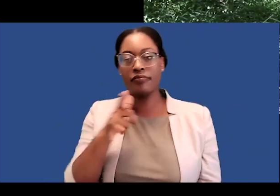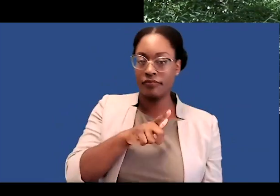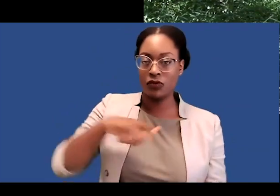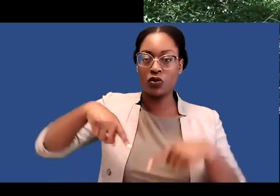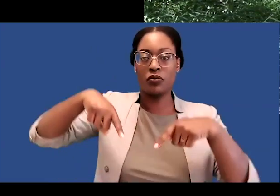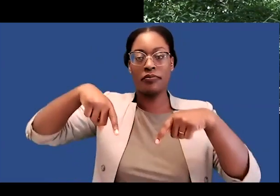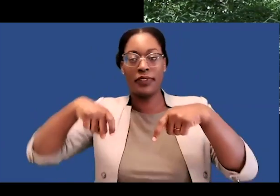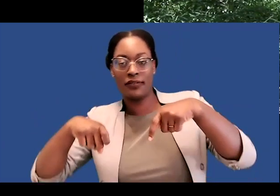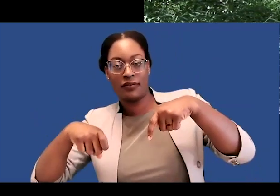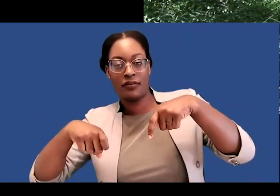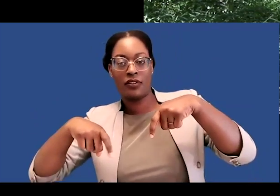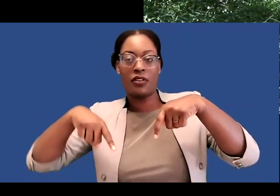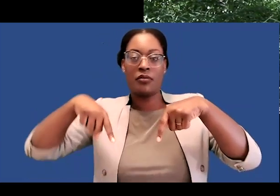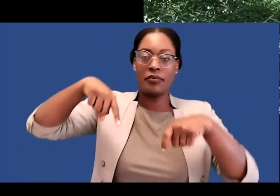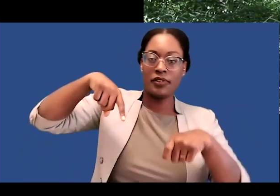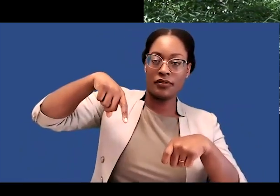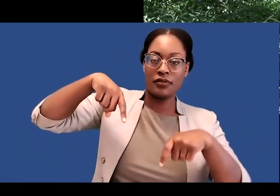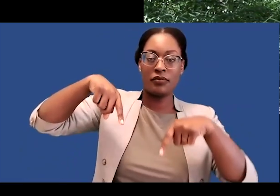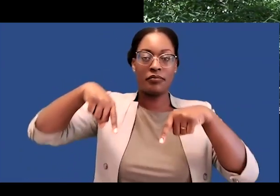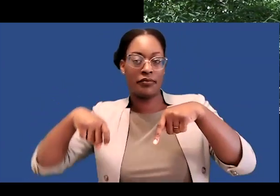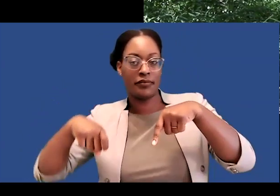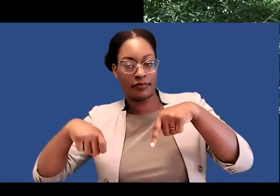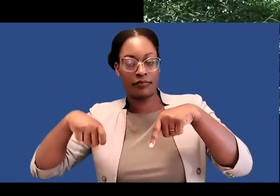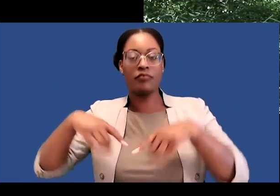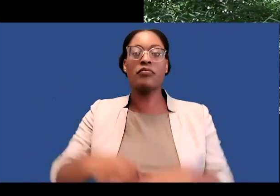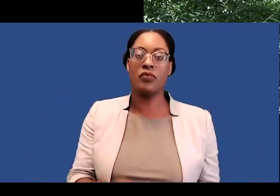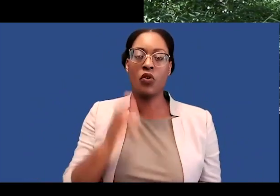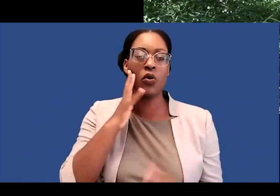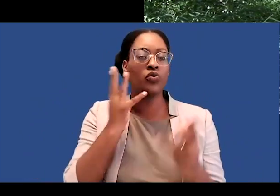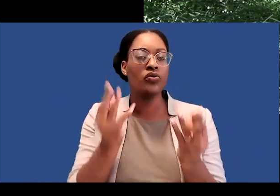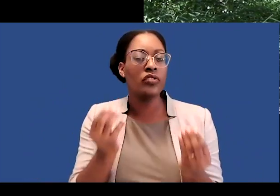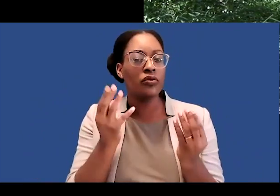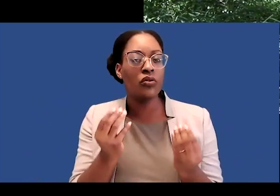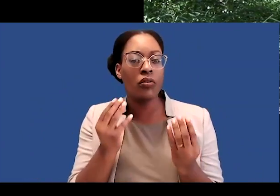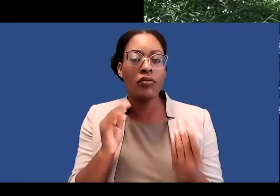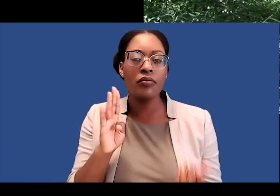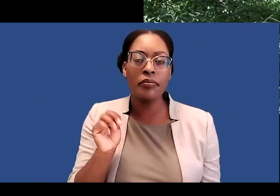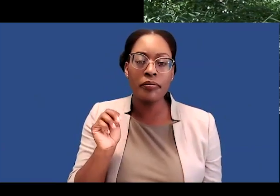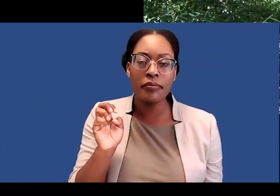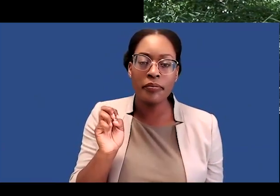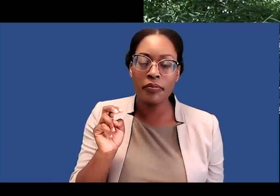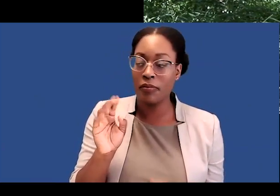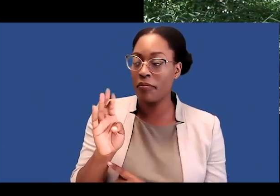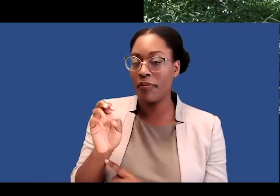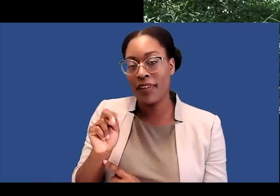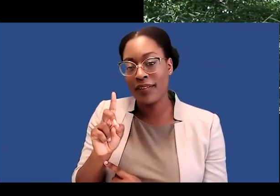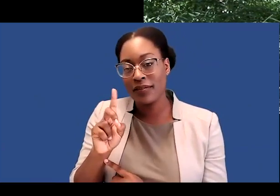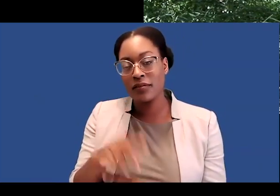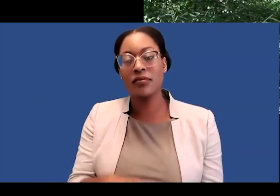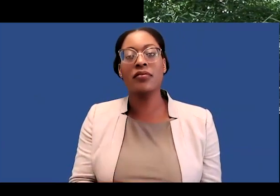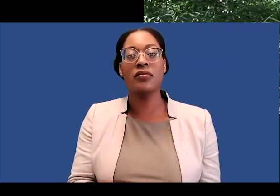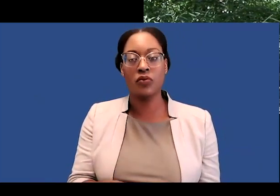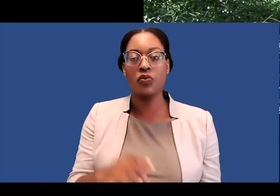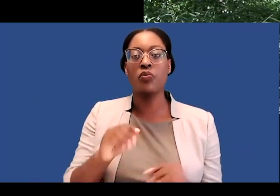and come back to center. And we're just going to continue that gently. Side lunge from right to